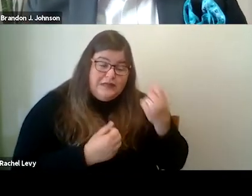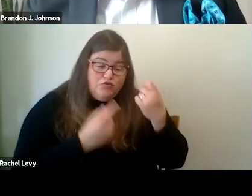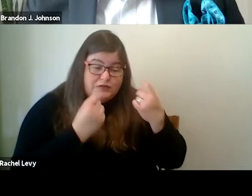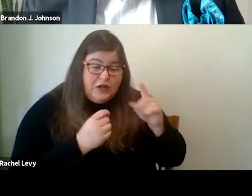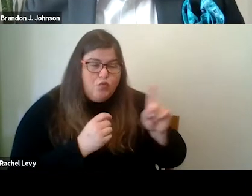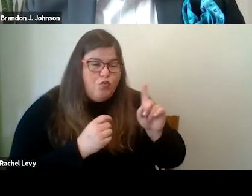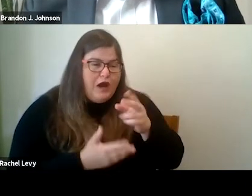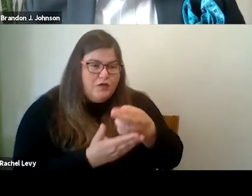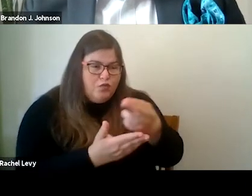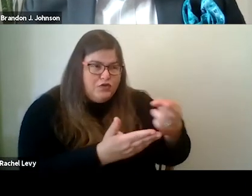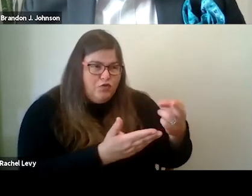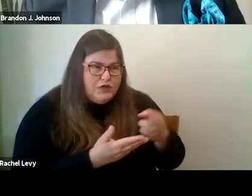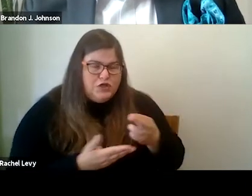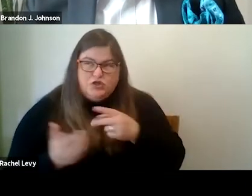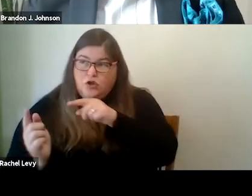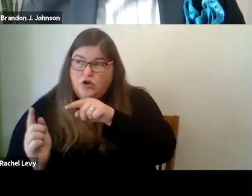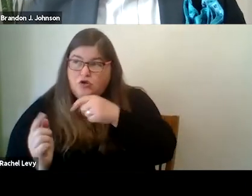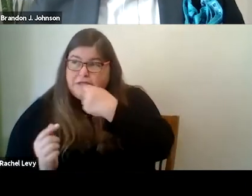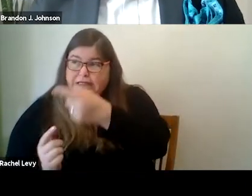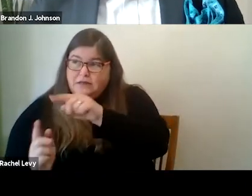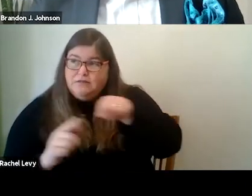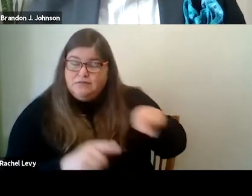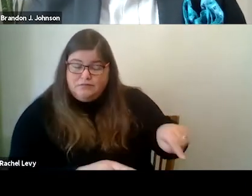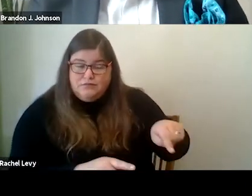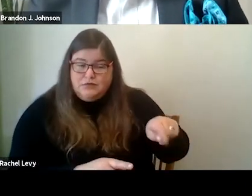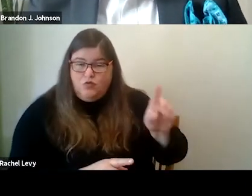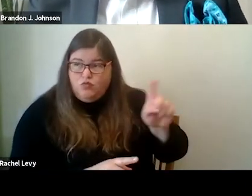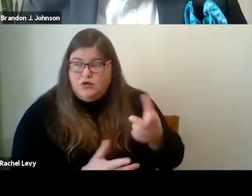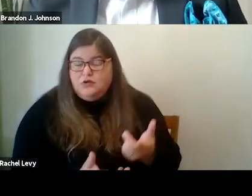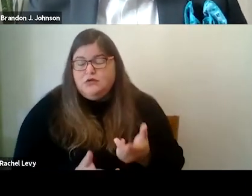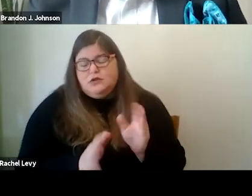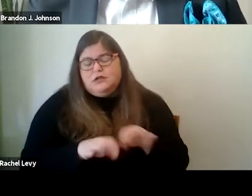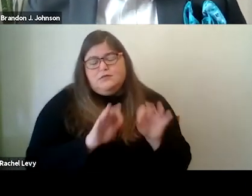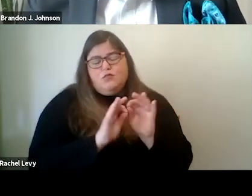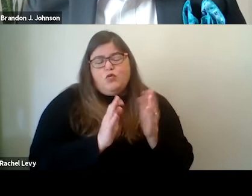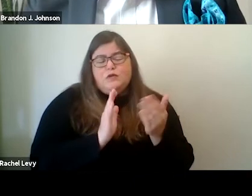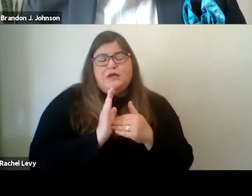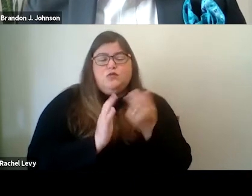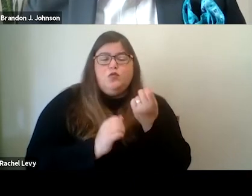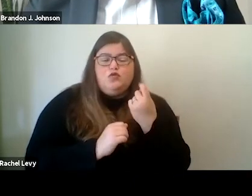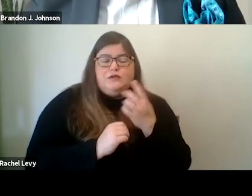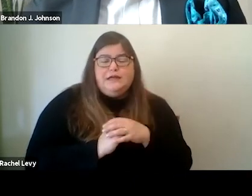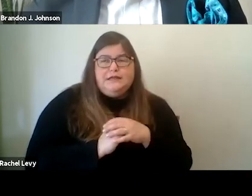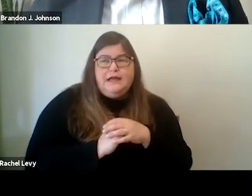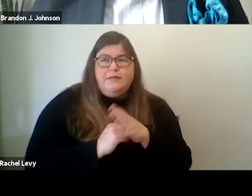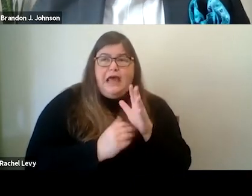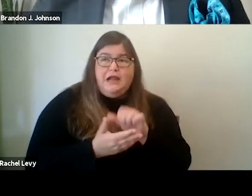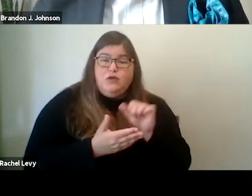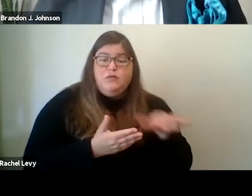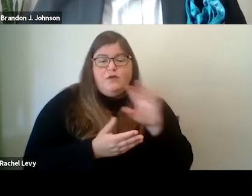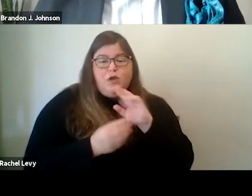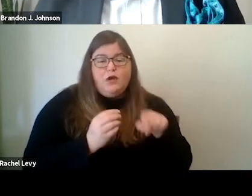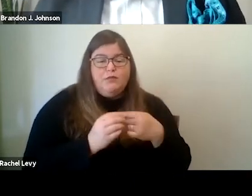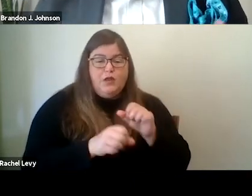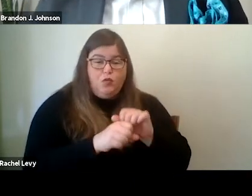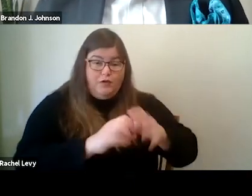pointing people to those needs as well. And it's also important, again, to understand and remove, when we talk about the